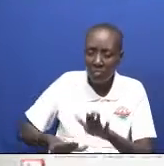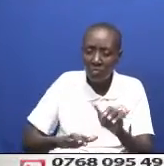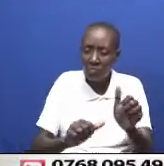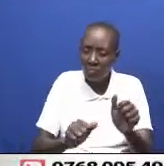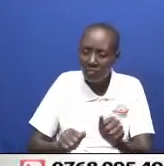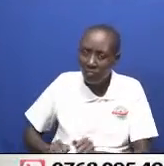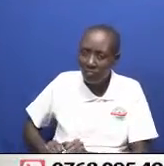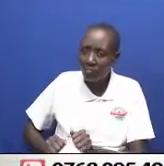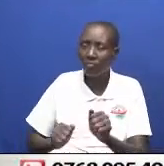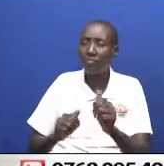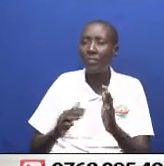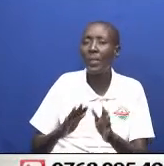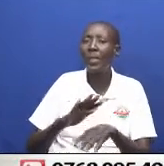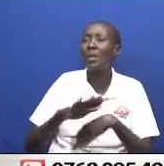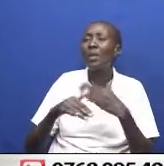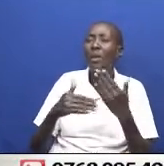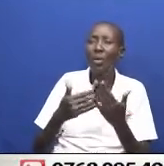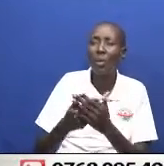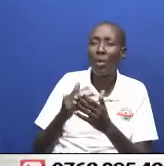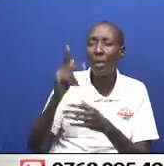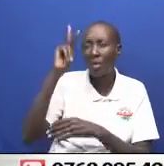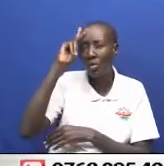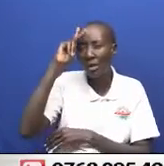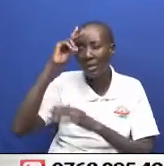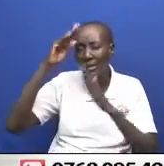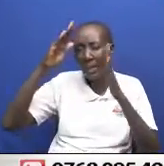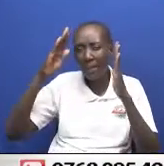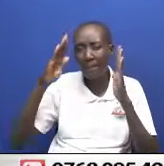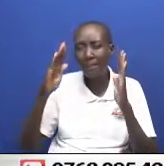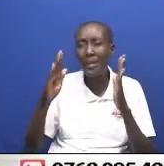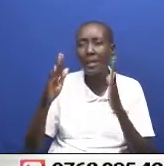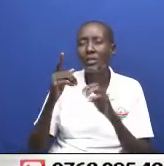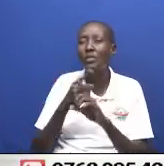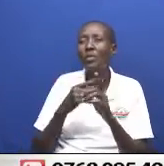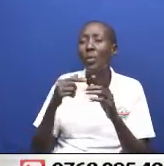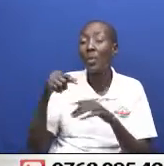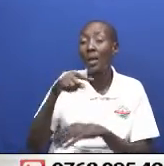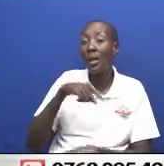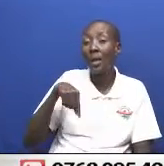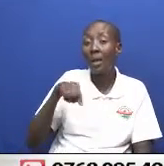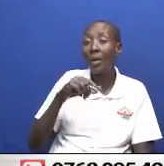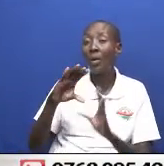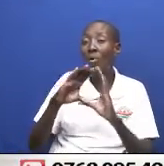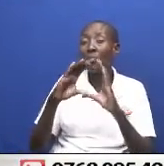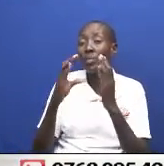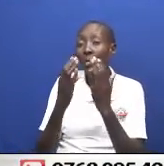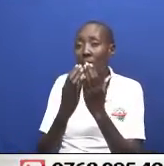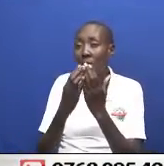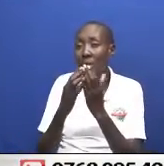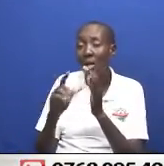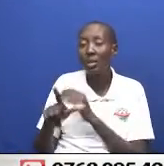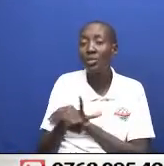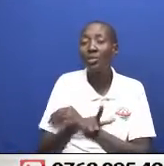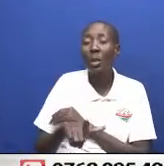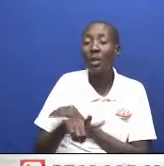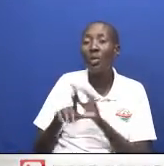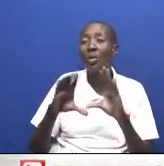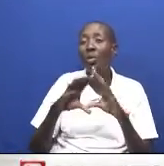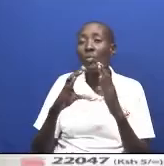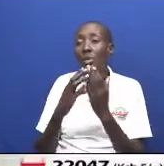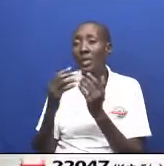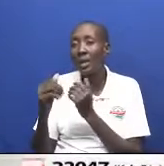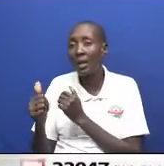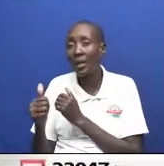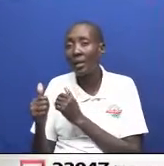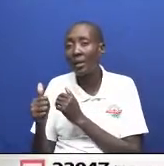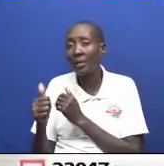those knowledge, transfer of knowledge. It's the biggest transfer of knowledge from the Sikh community to our local communities, yeah? Which